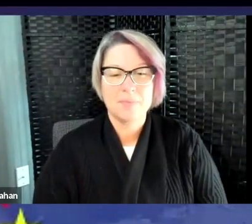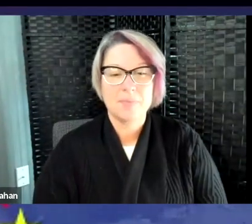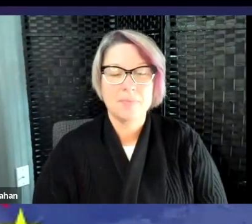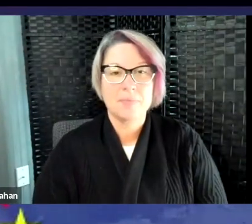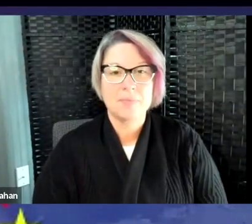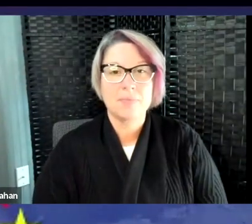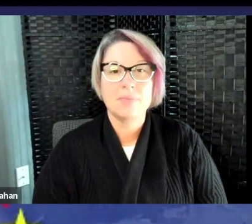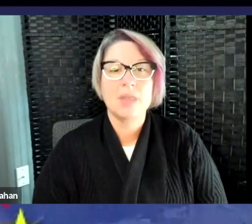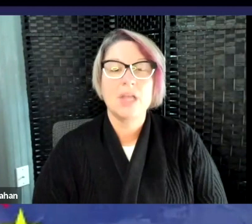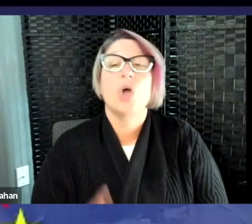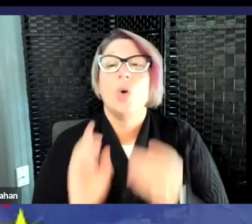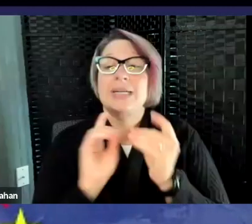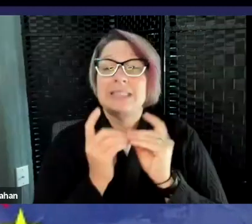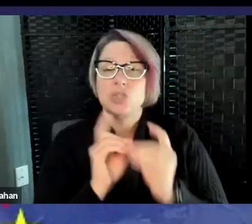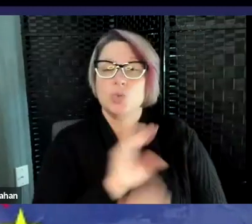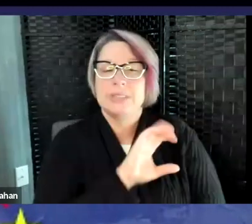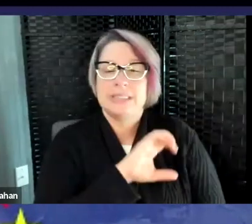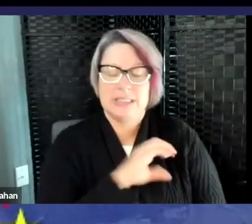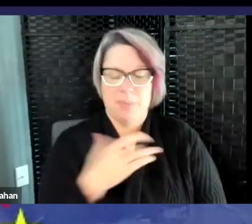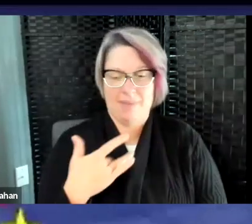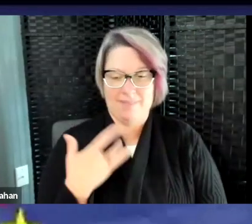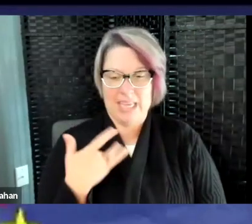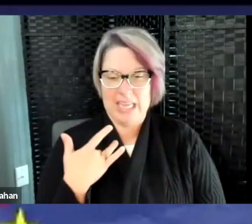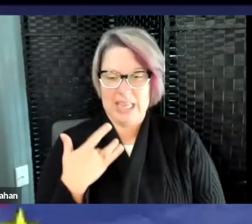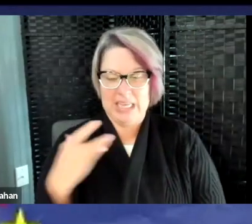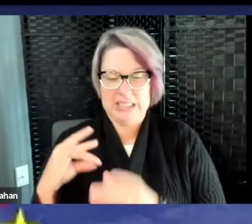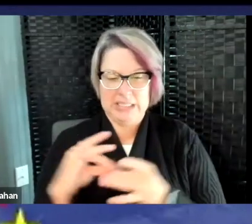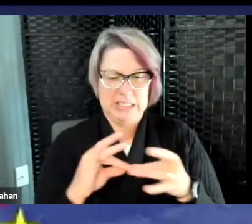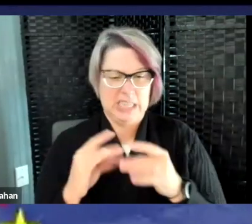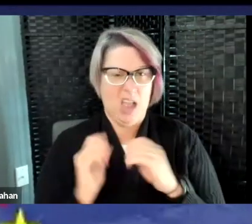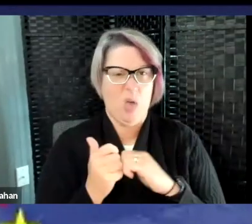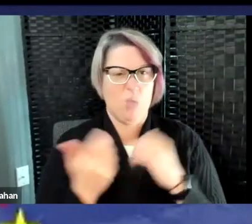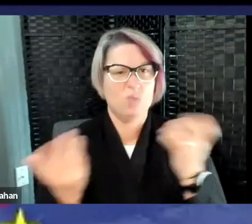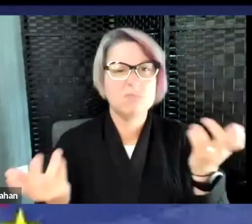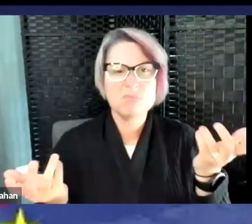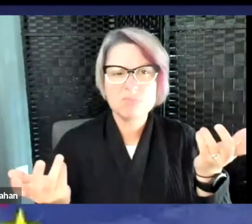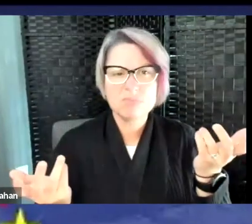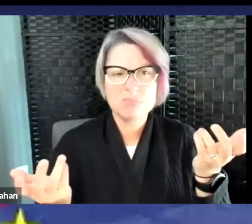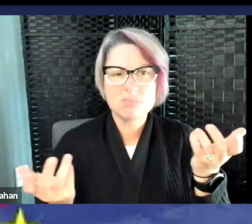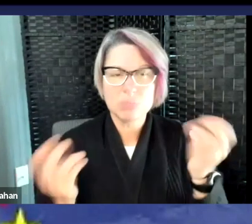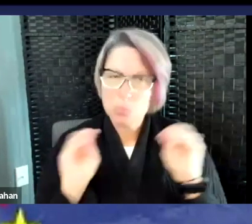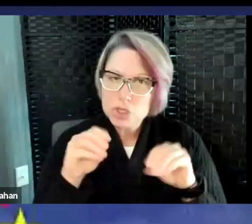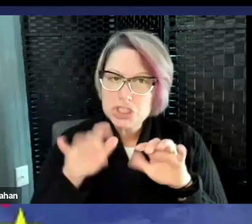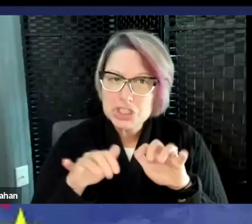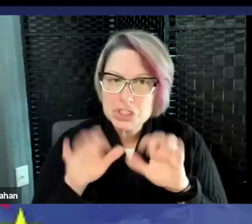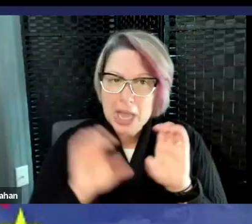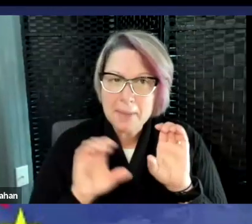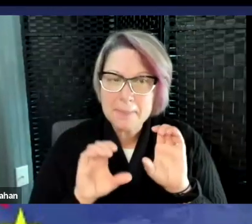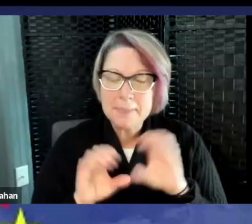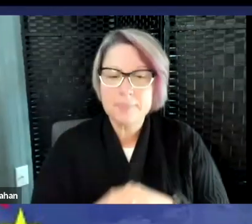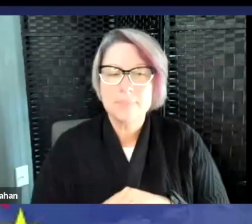is digital citizenship and feelings connected? And you guys can put in the chat. Like, let's think